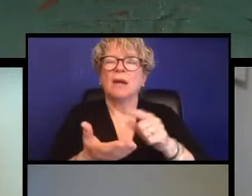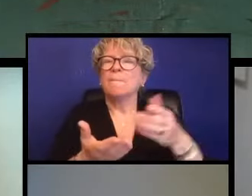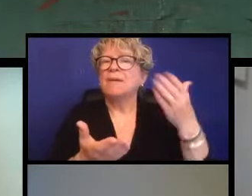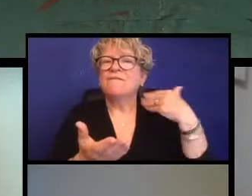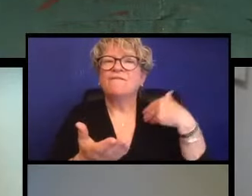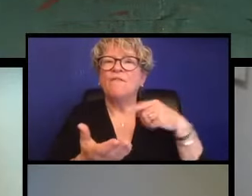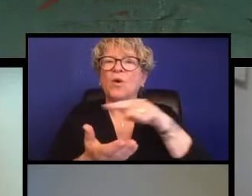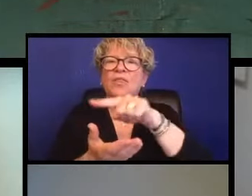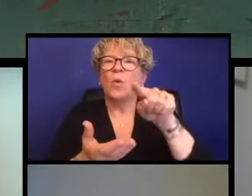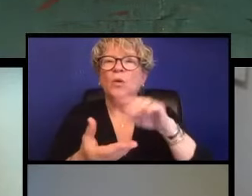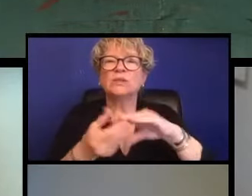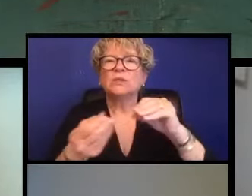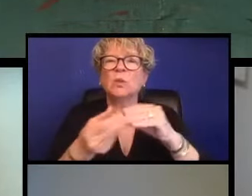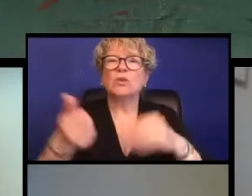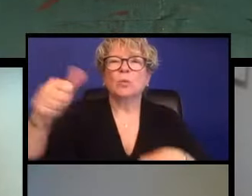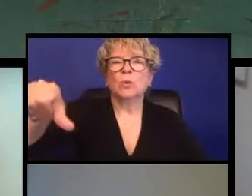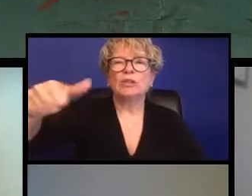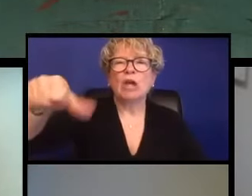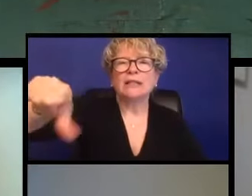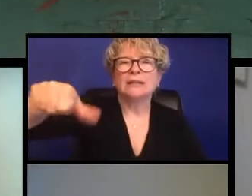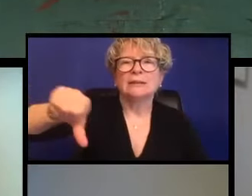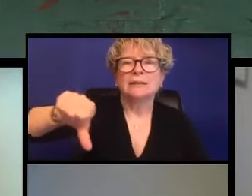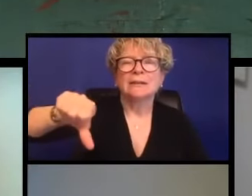really understand what you're trying to do here.